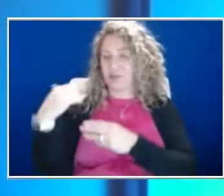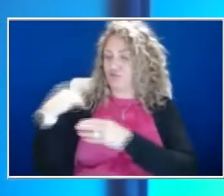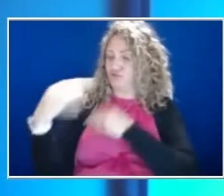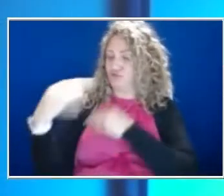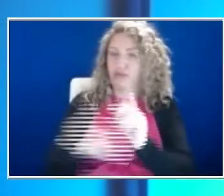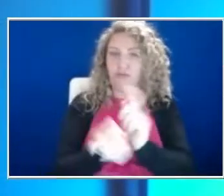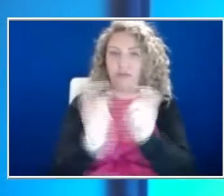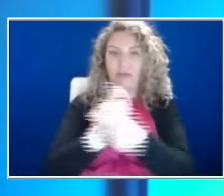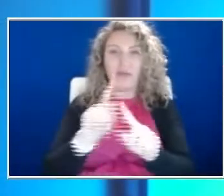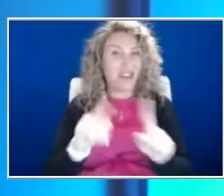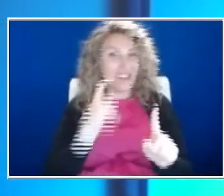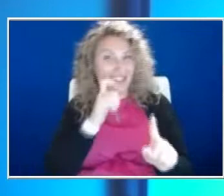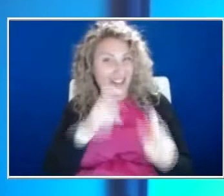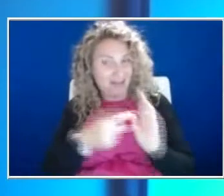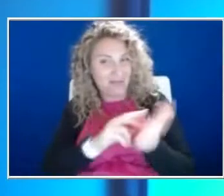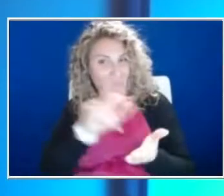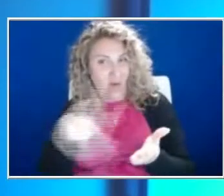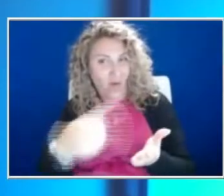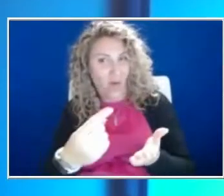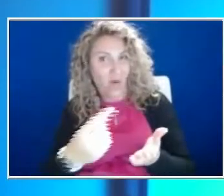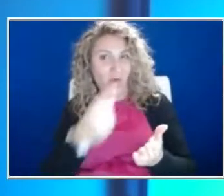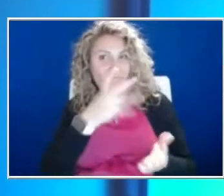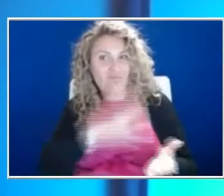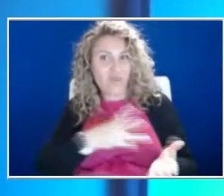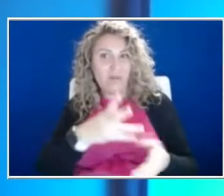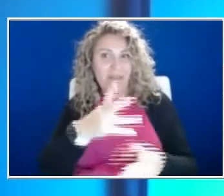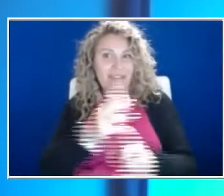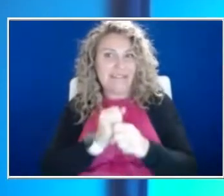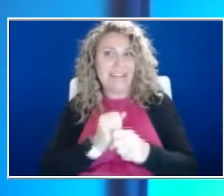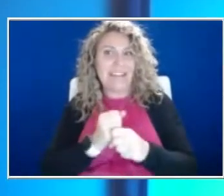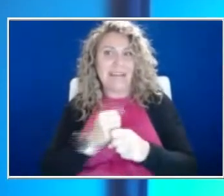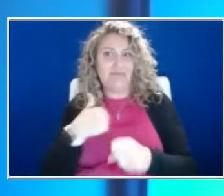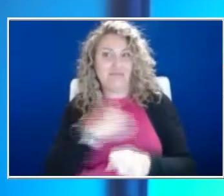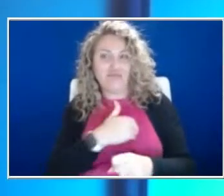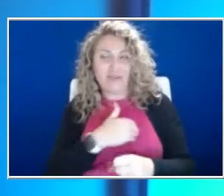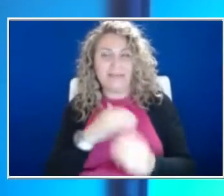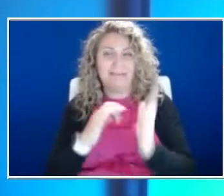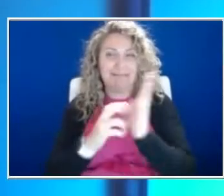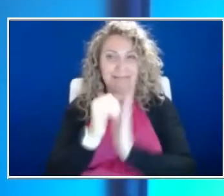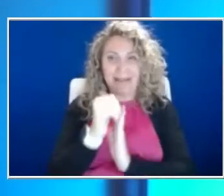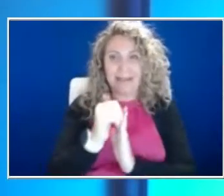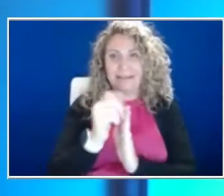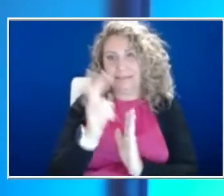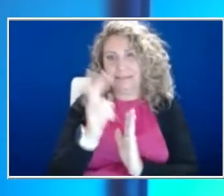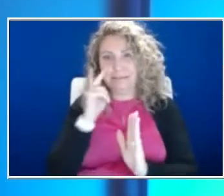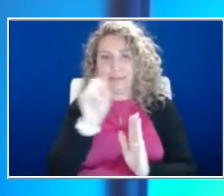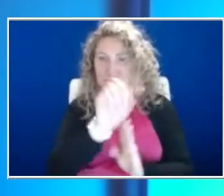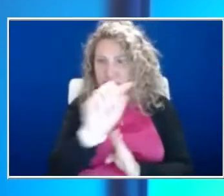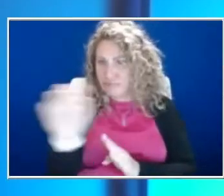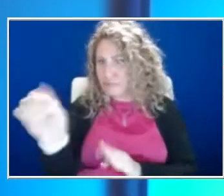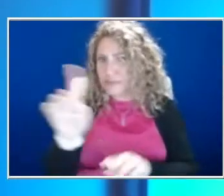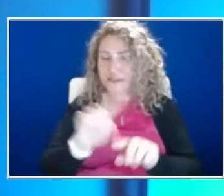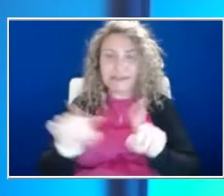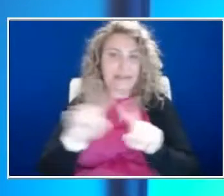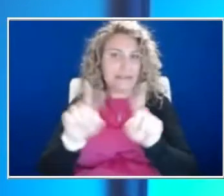the only women that will get breast cancer. We can see it in a lot of different women of different